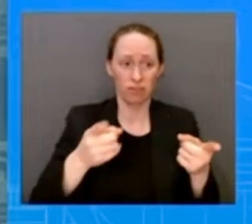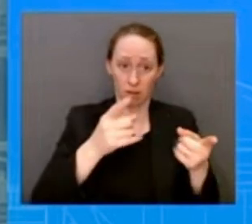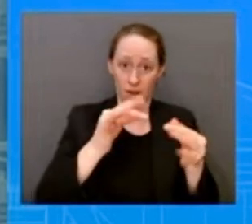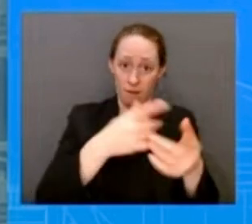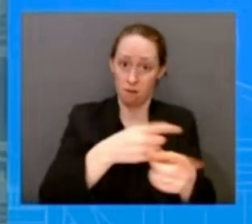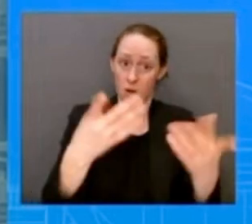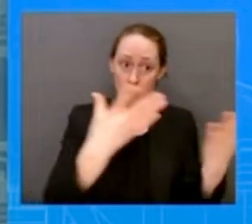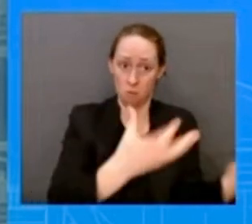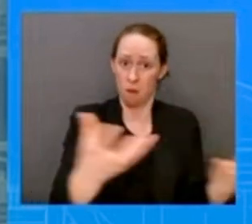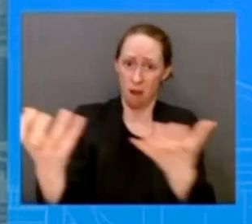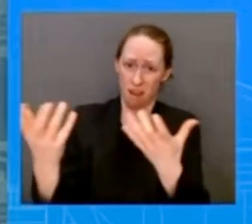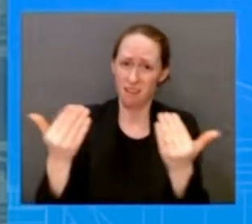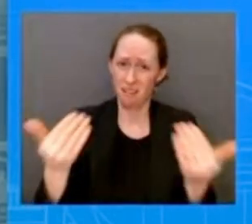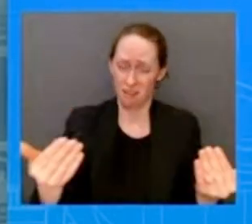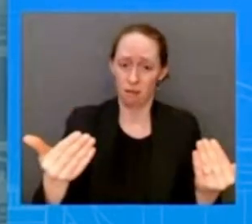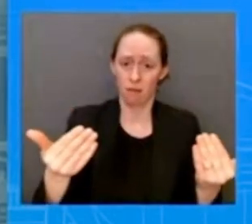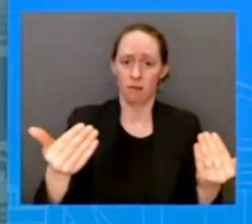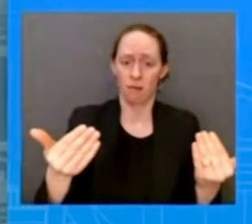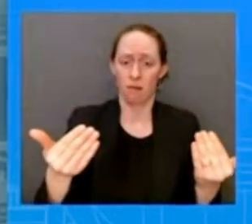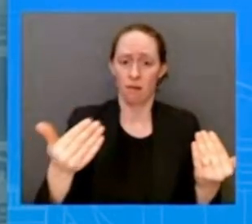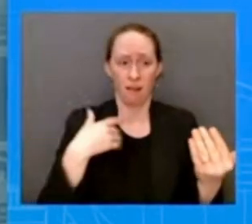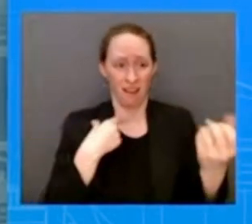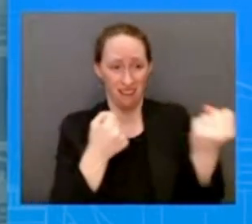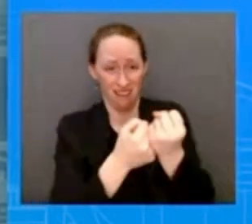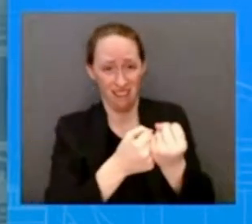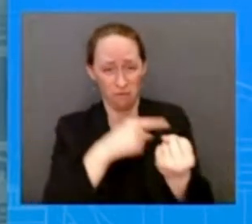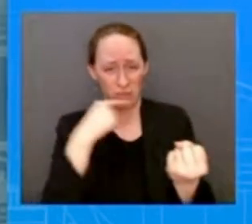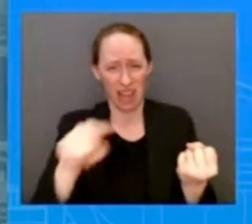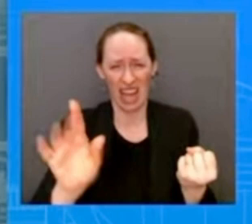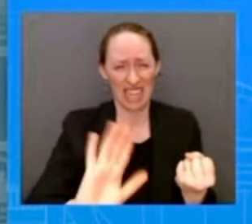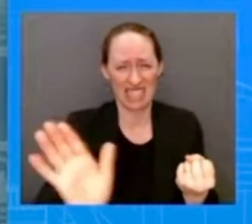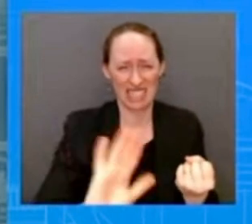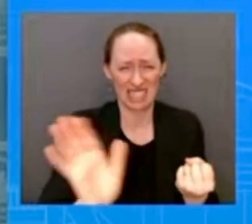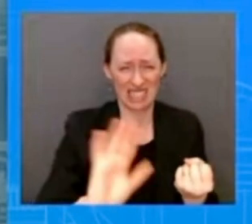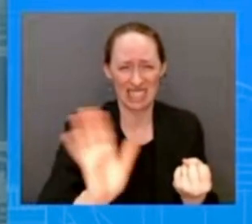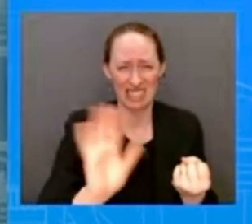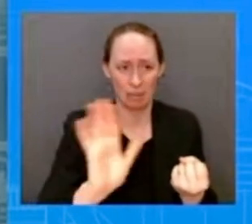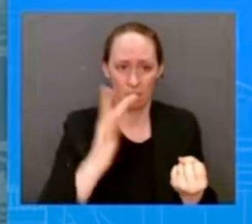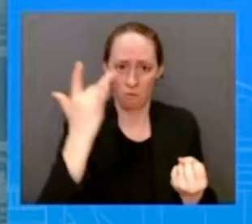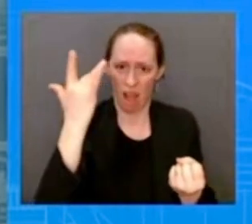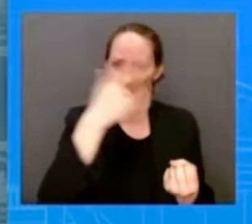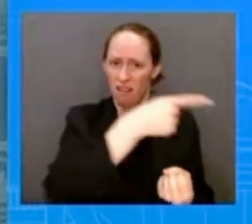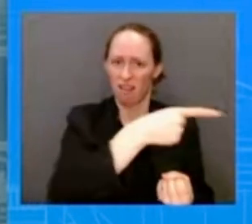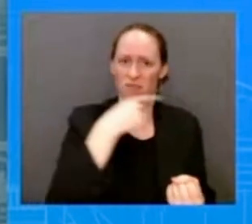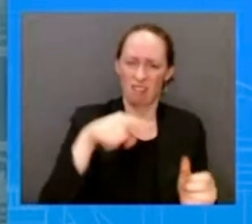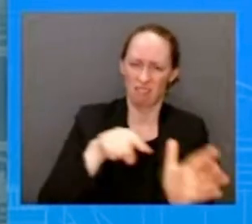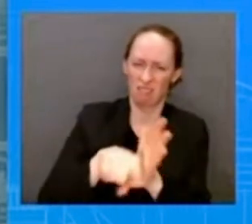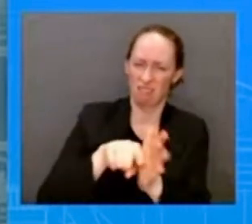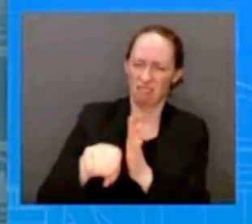a sovereign decision. Each nation has to decide. I'm sorry. No, it's okay. I'm waiting. I'm like...